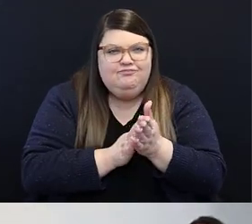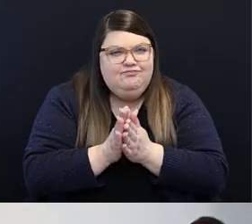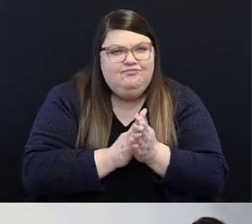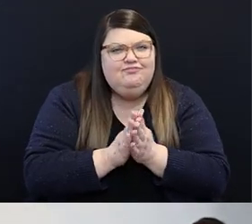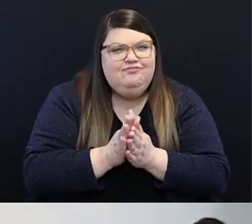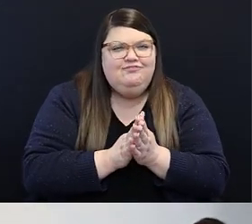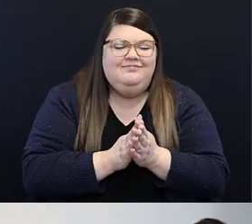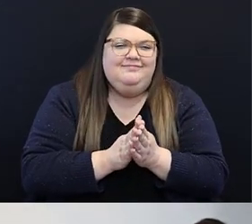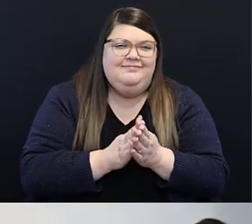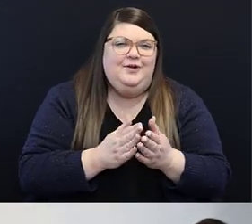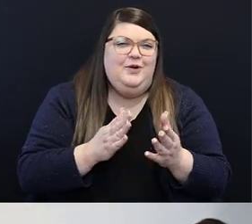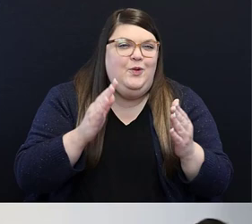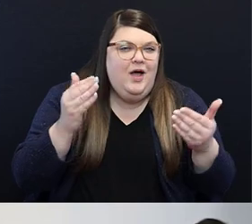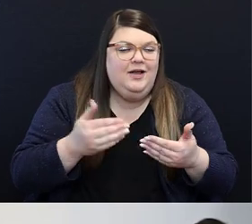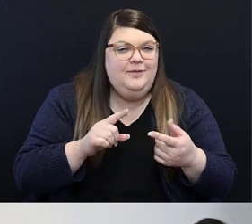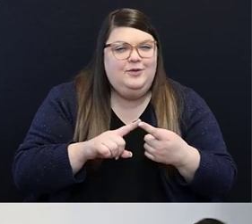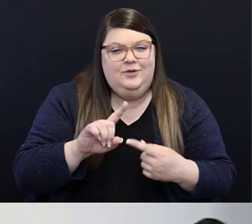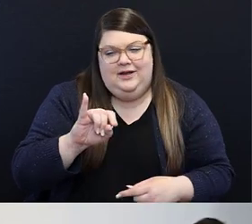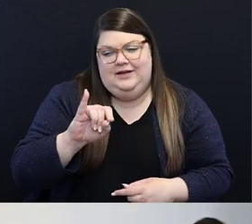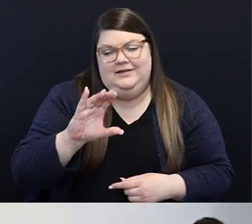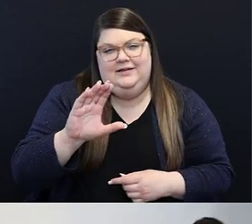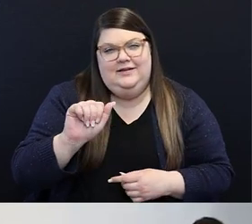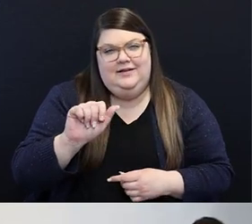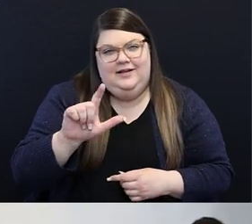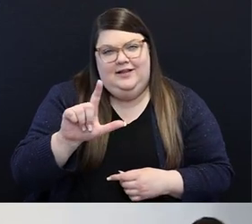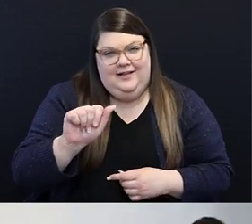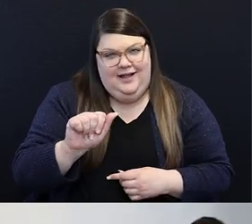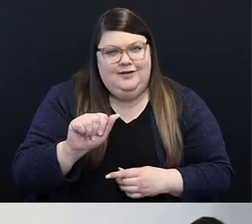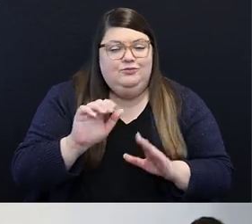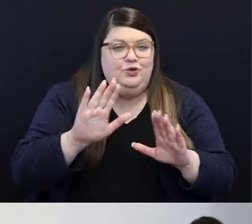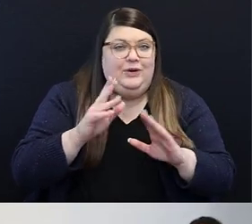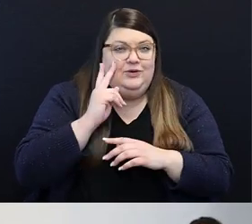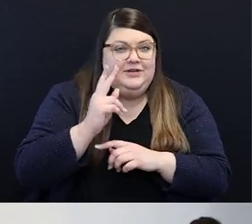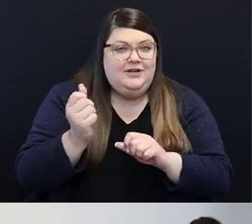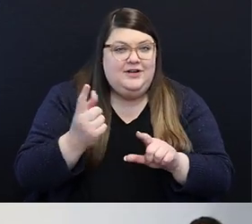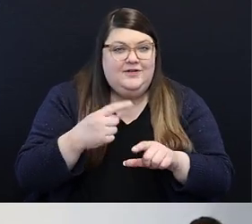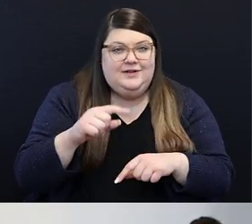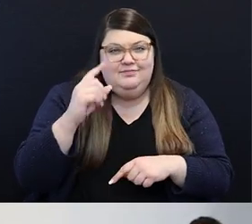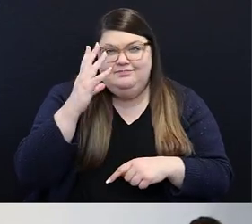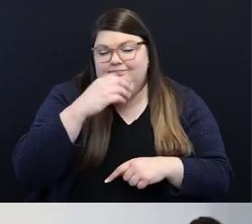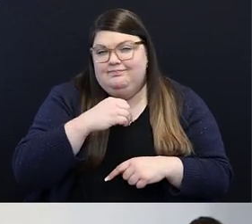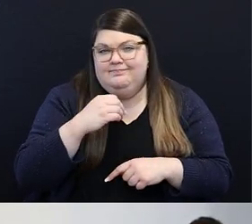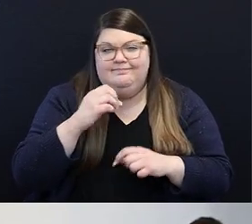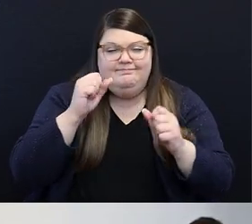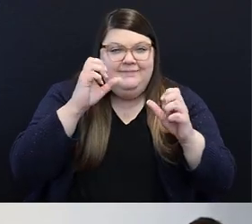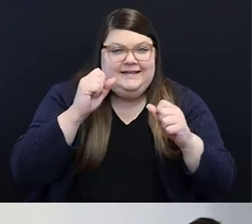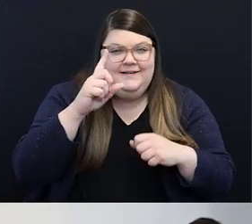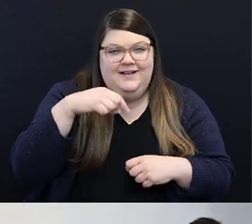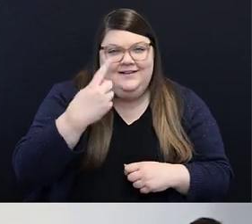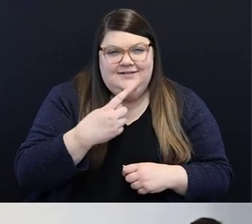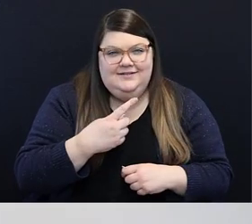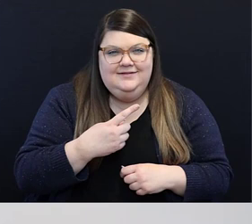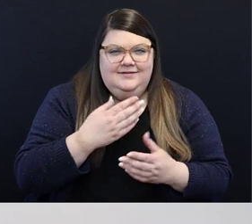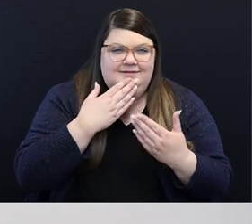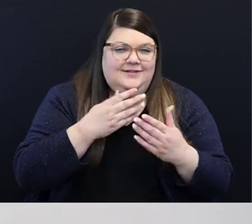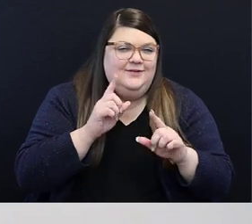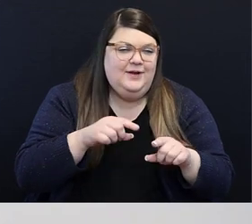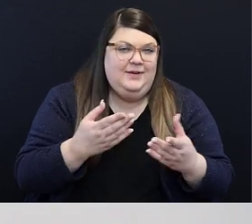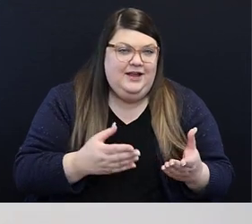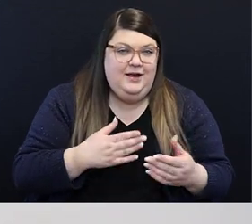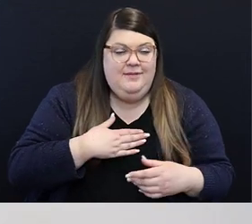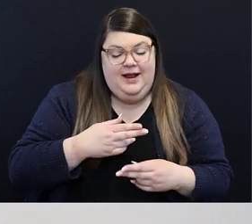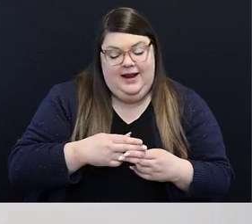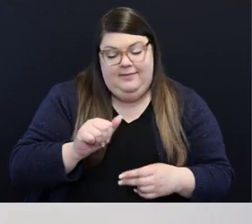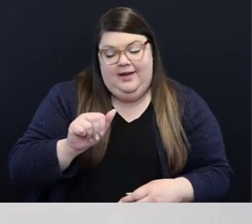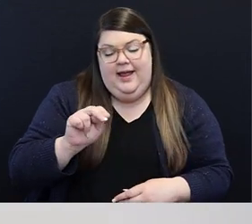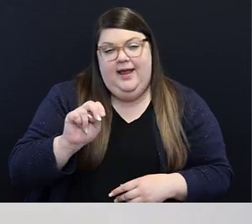audience. Welcome to ICALA, and it's so great to see all these amazing, beautiful faces. Thanks for being here. My